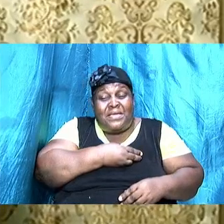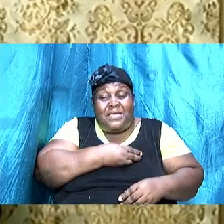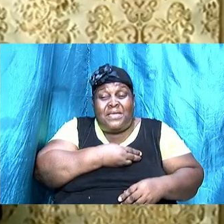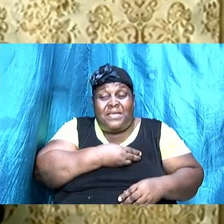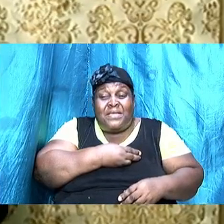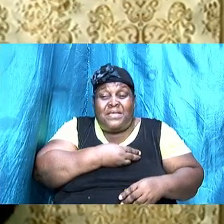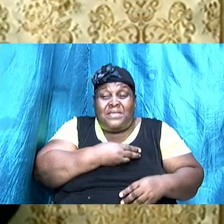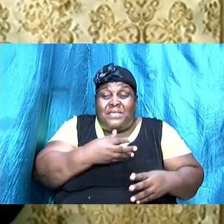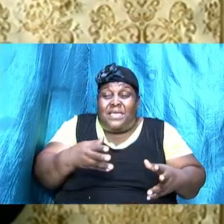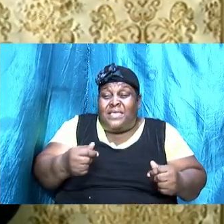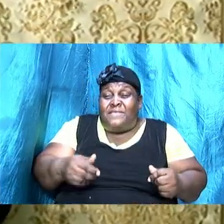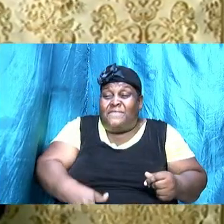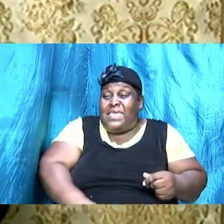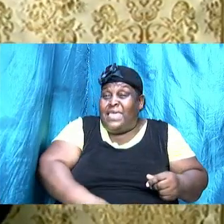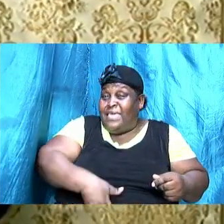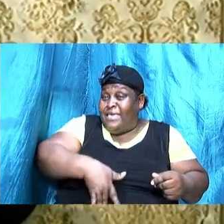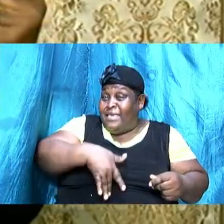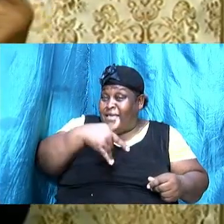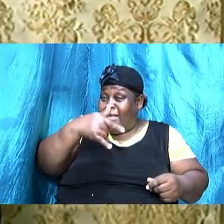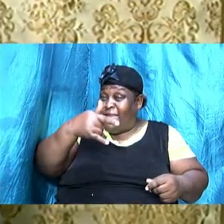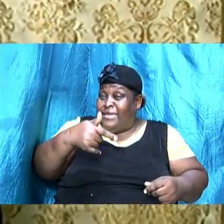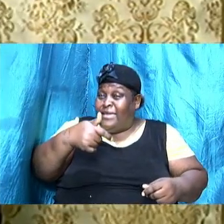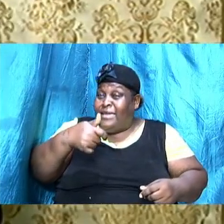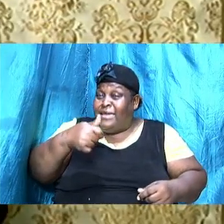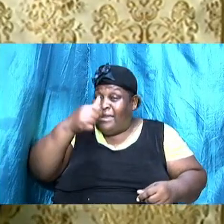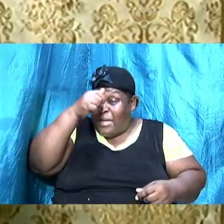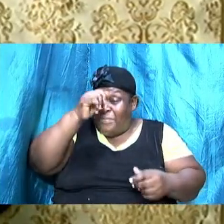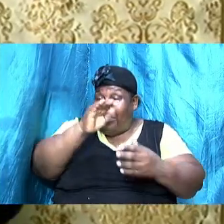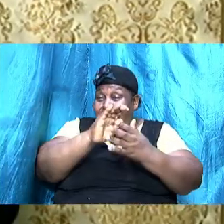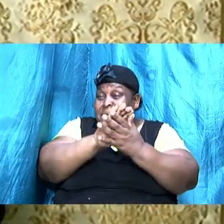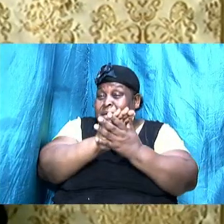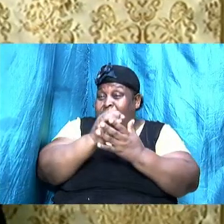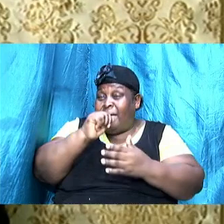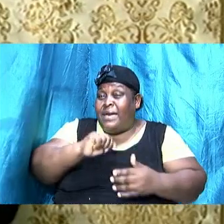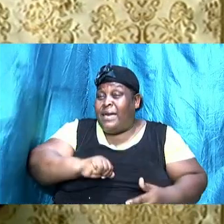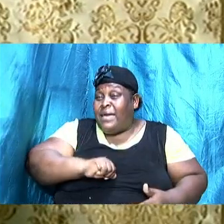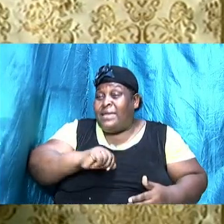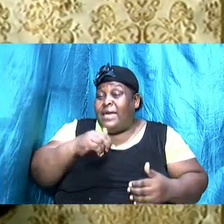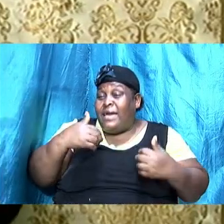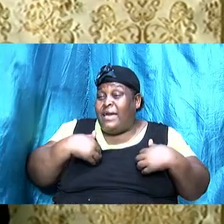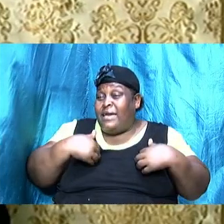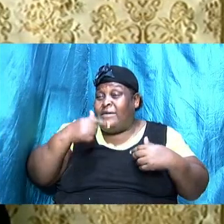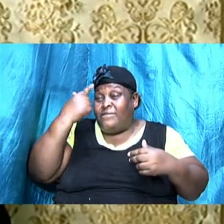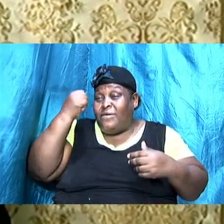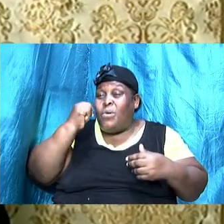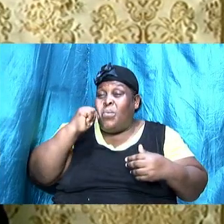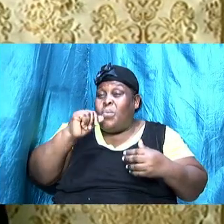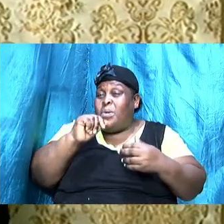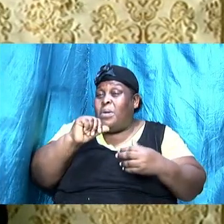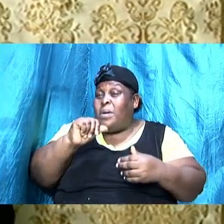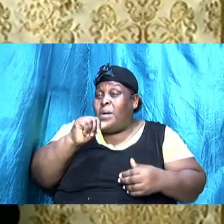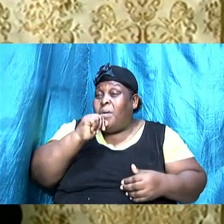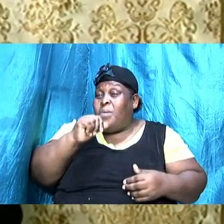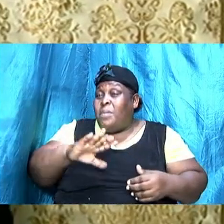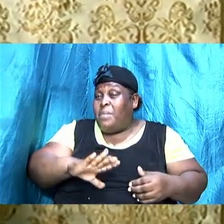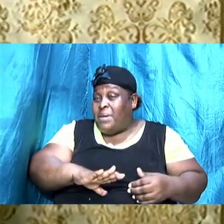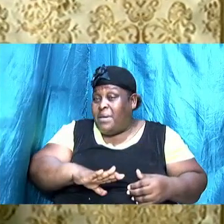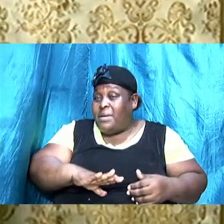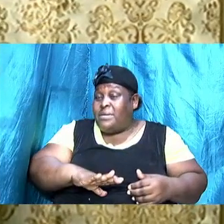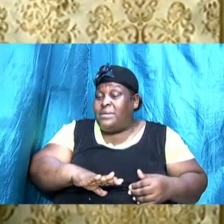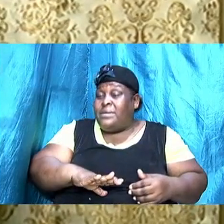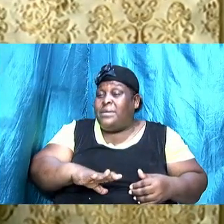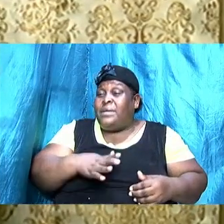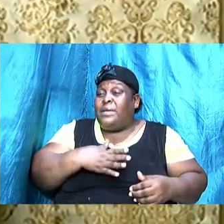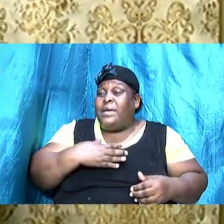for a man, and that attraction can be powerful and it is real and it is there, it is important that